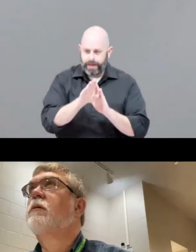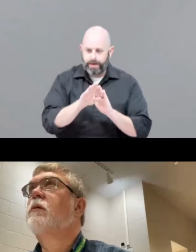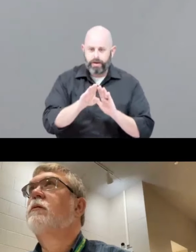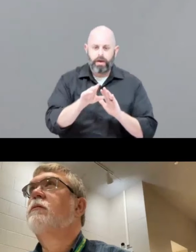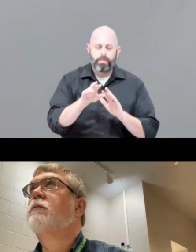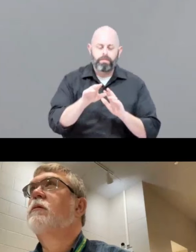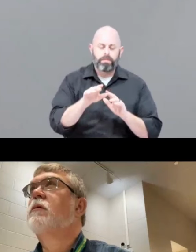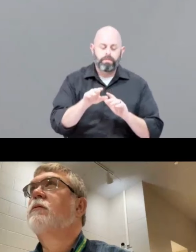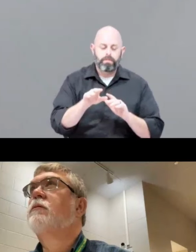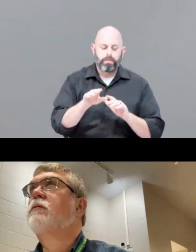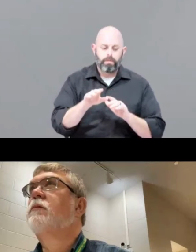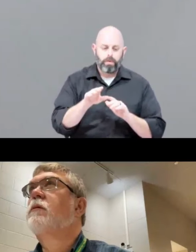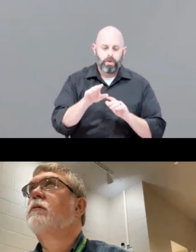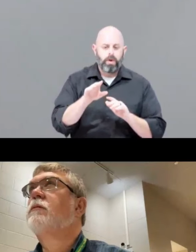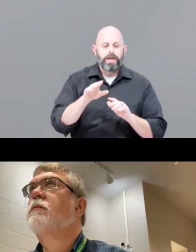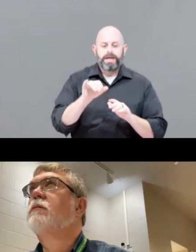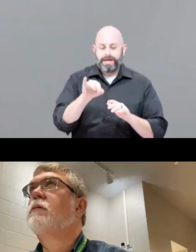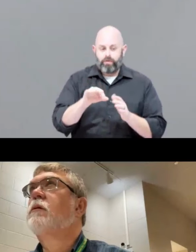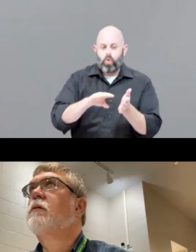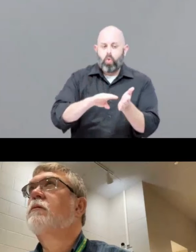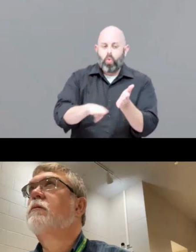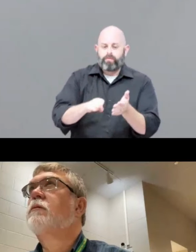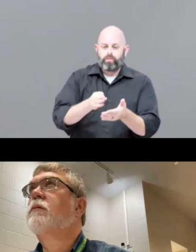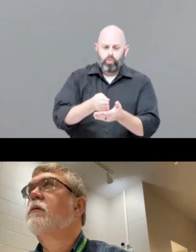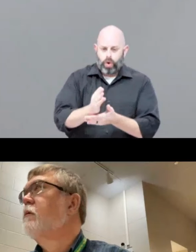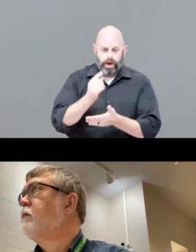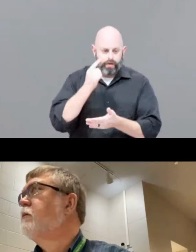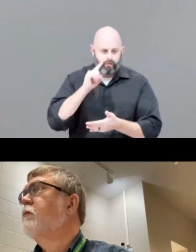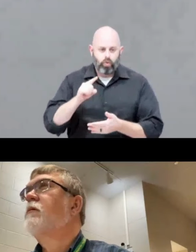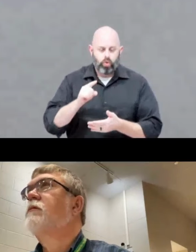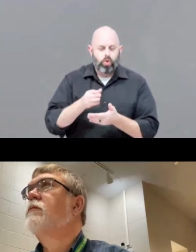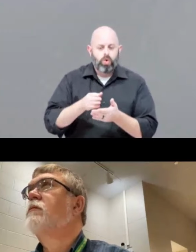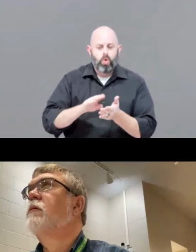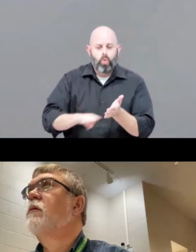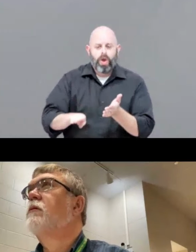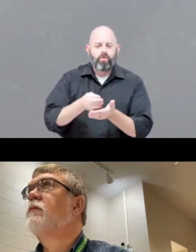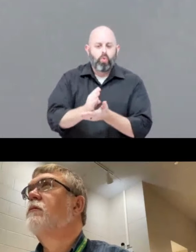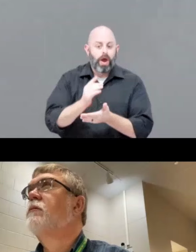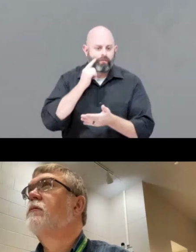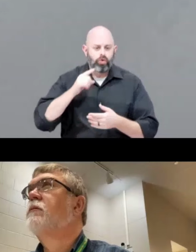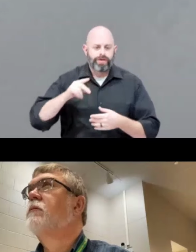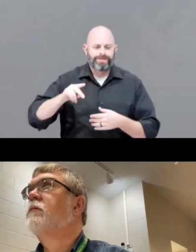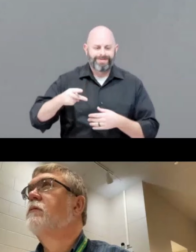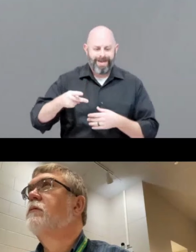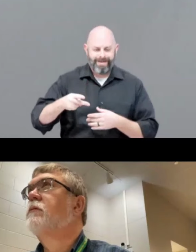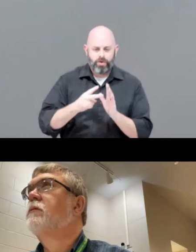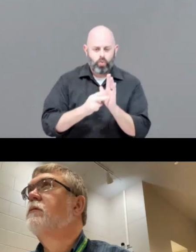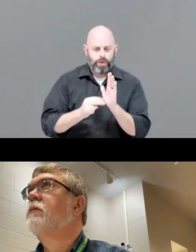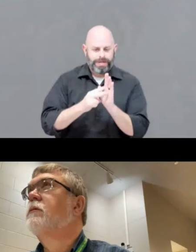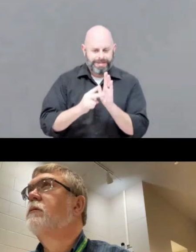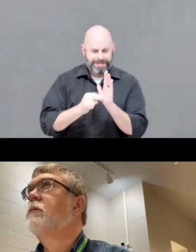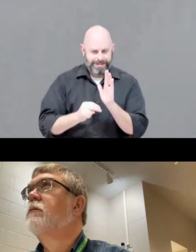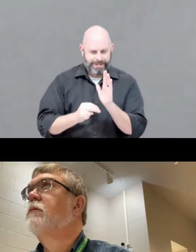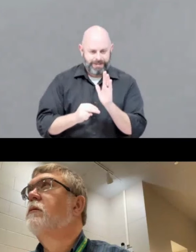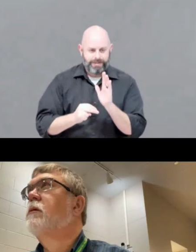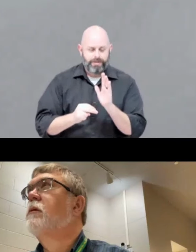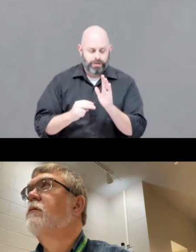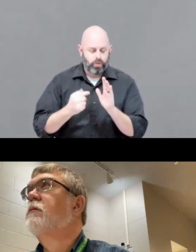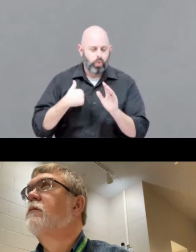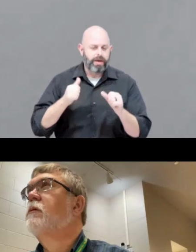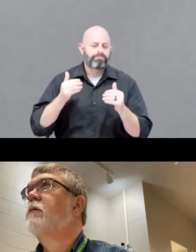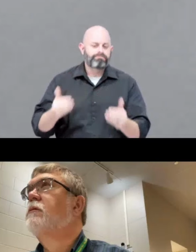would basically waive the right for the second reading so that we can move forward